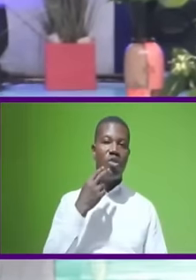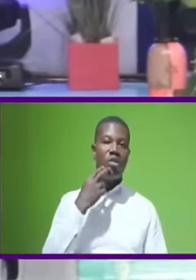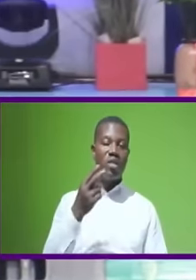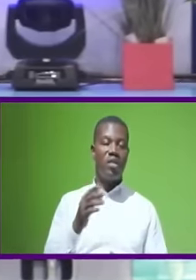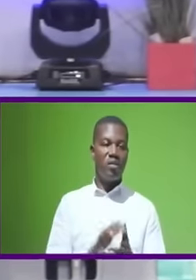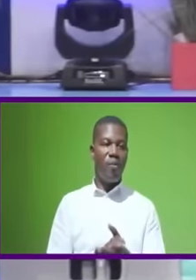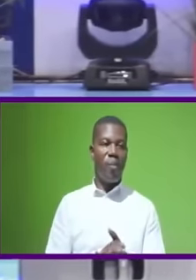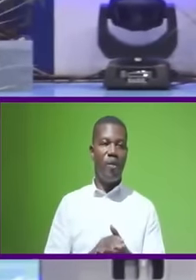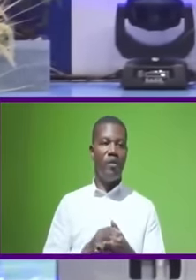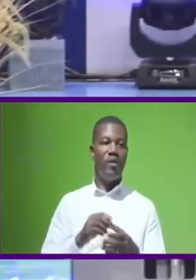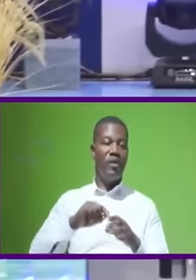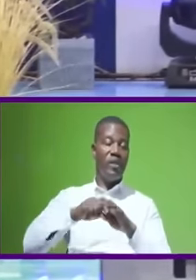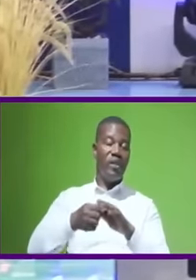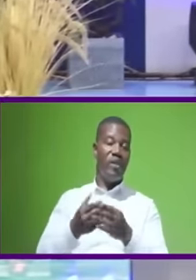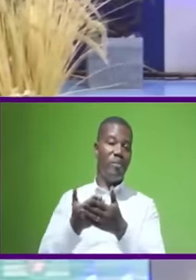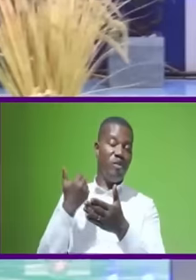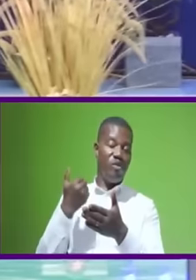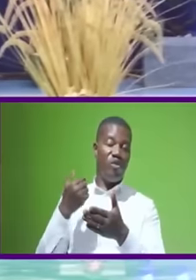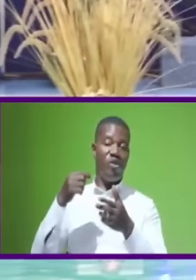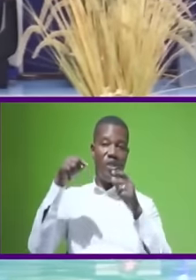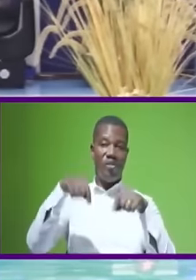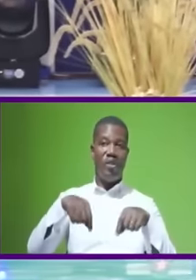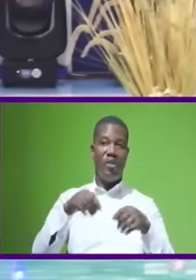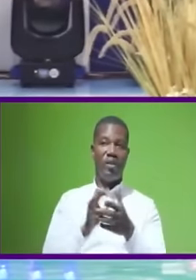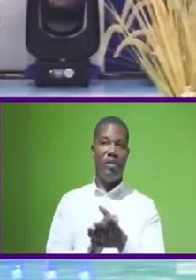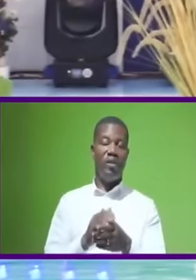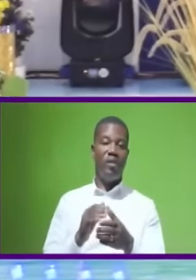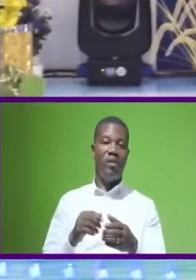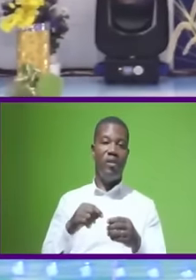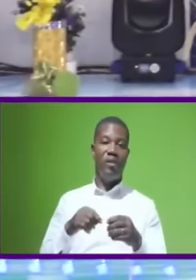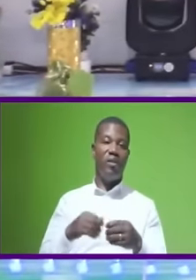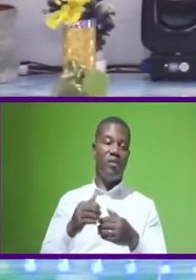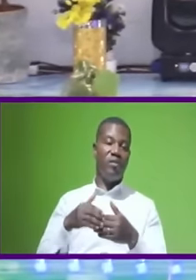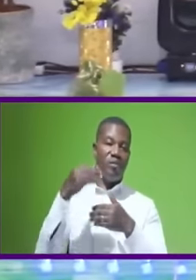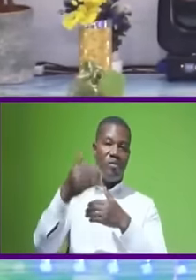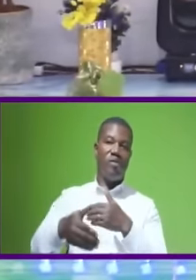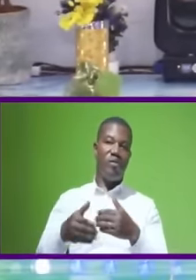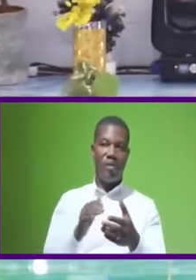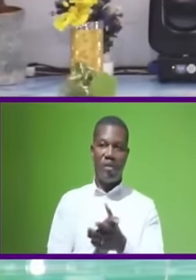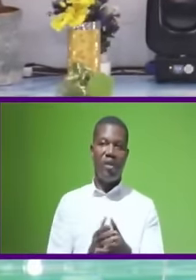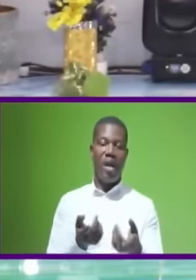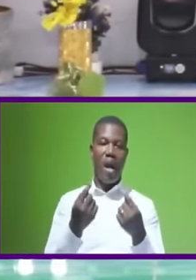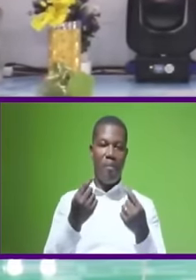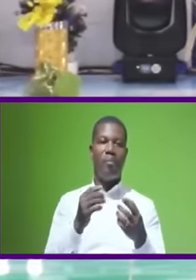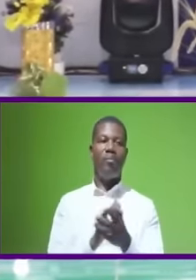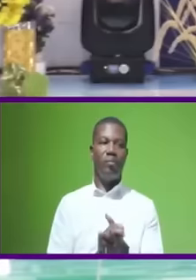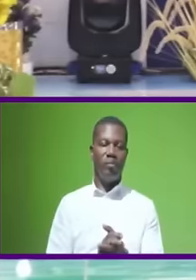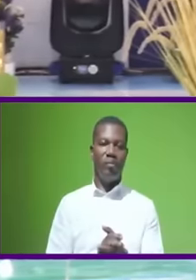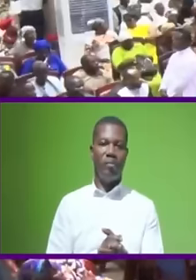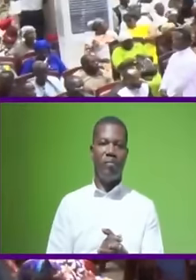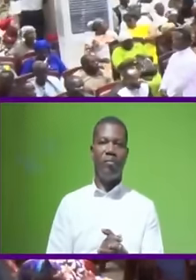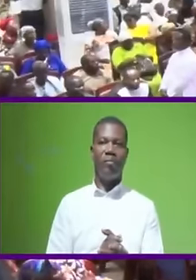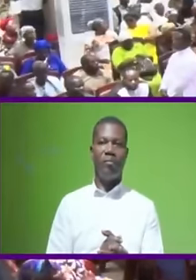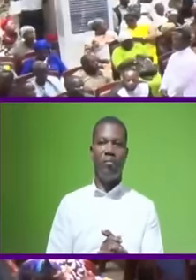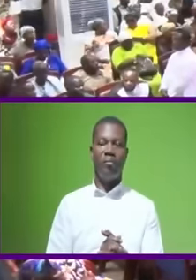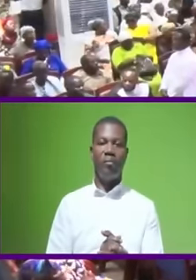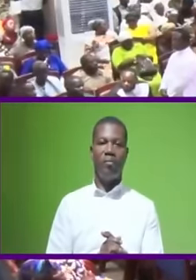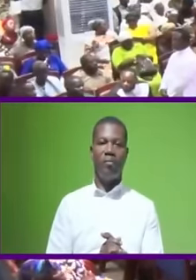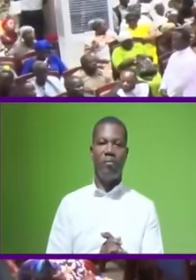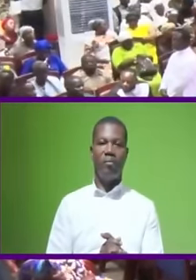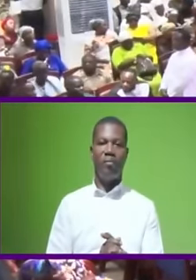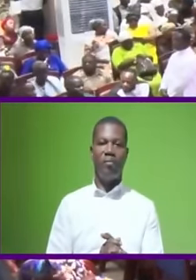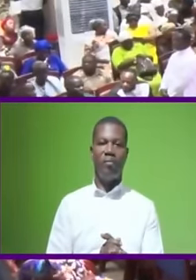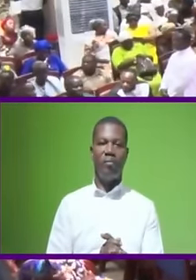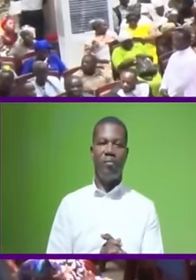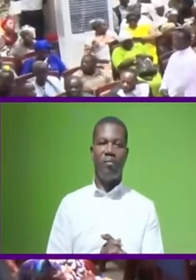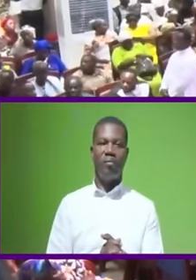and after. Say after nenswechi asanga yade. Abba. Yes. So you all appreciate that when we started,